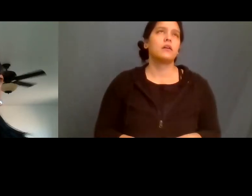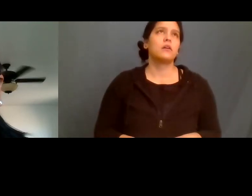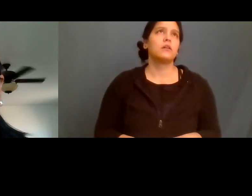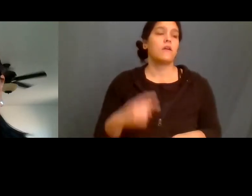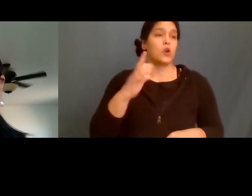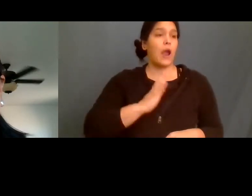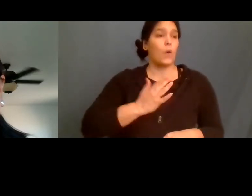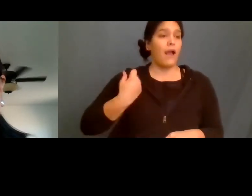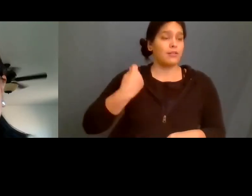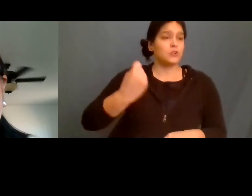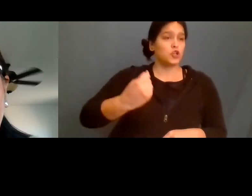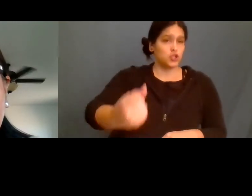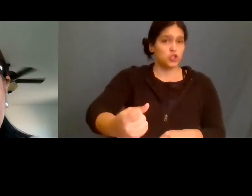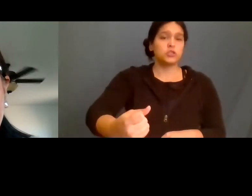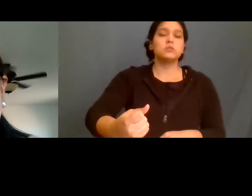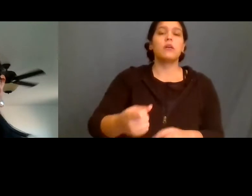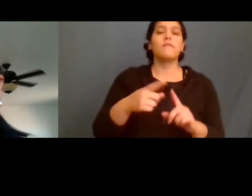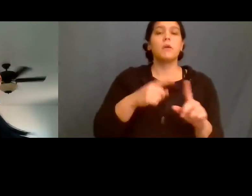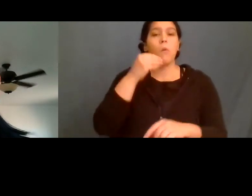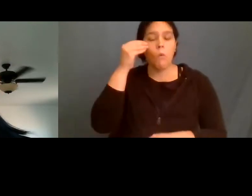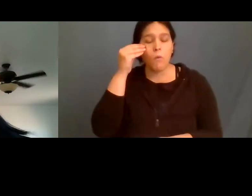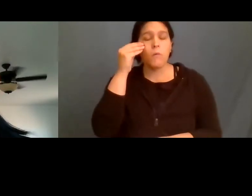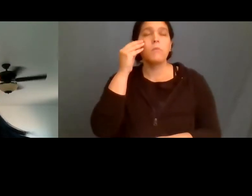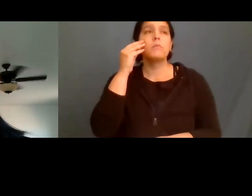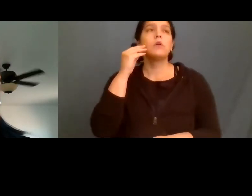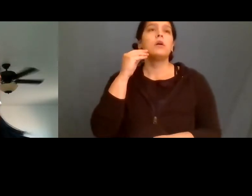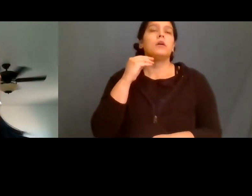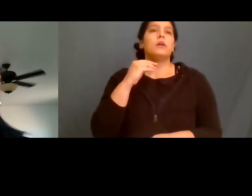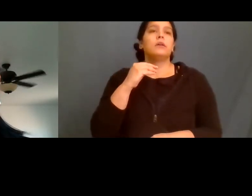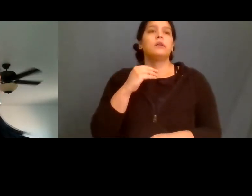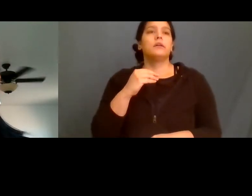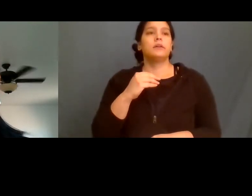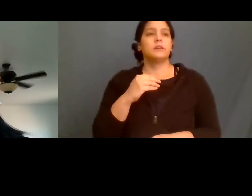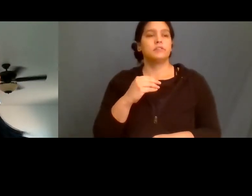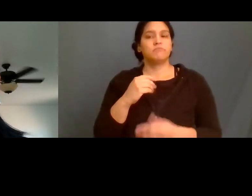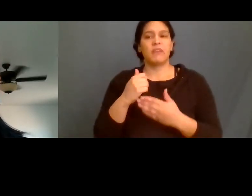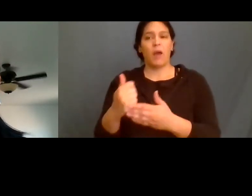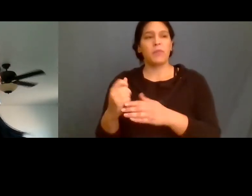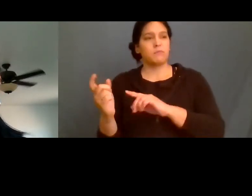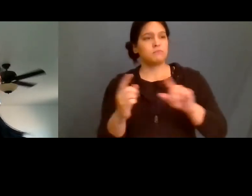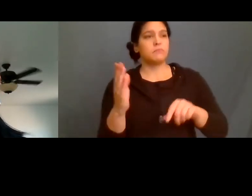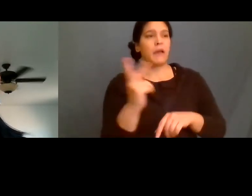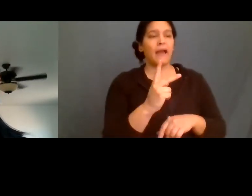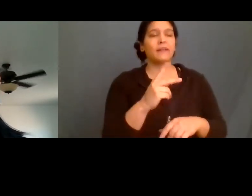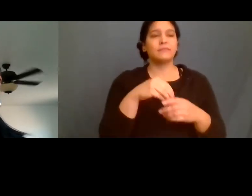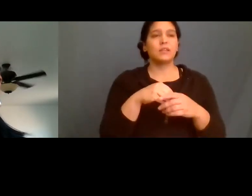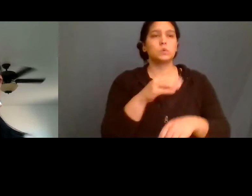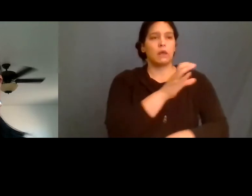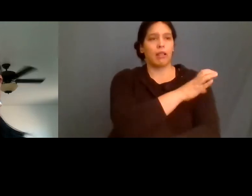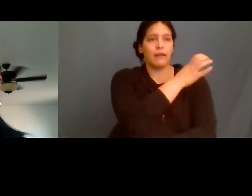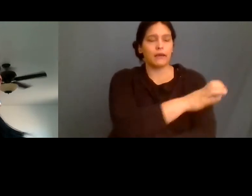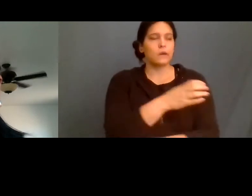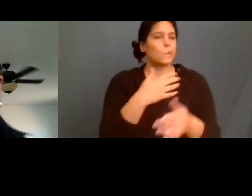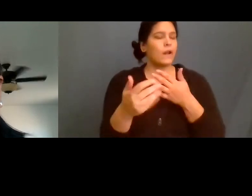for our elders, from home to back into the clinic, whichever